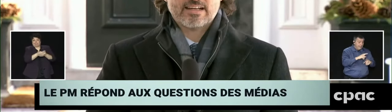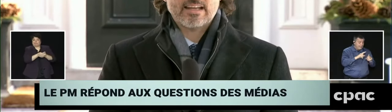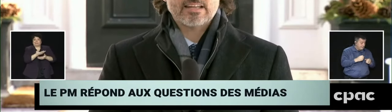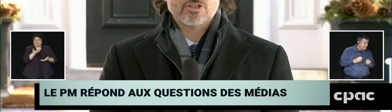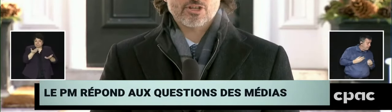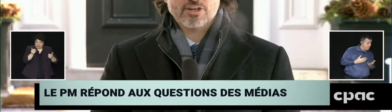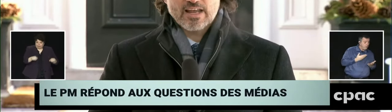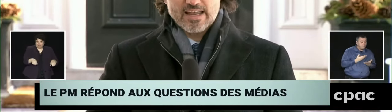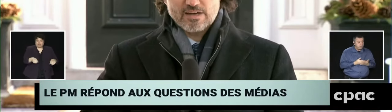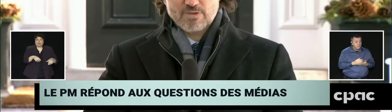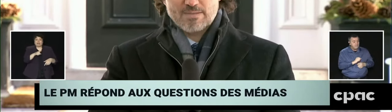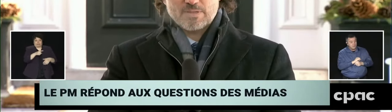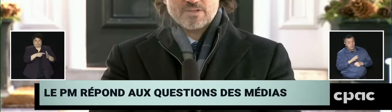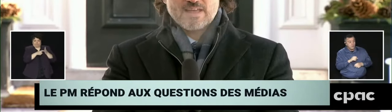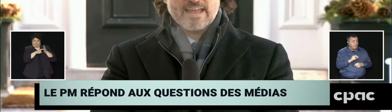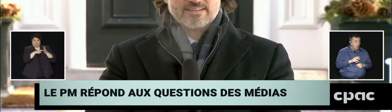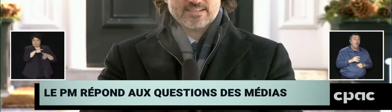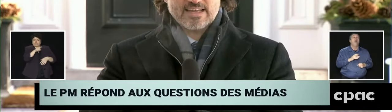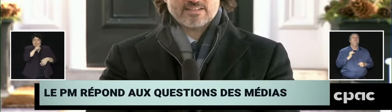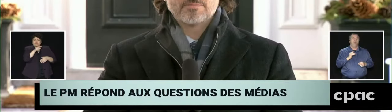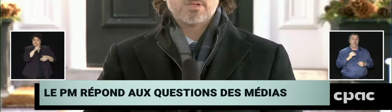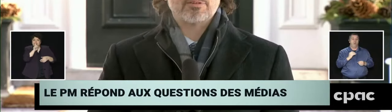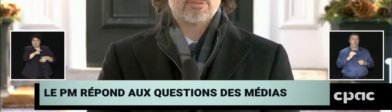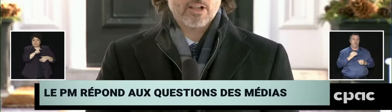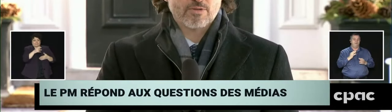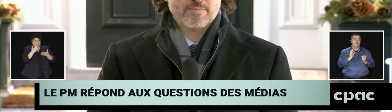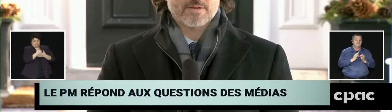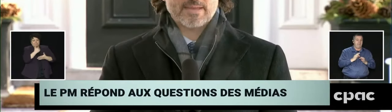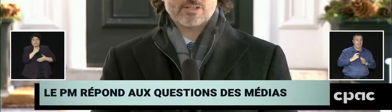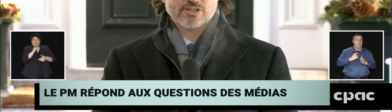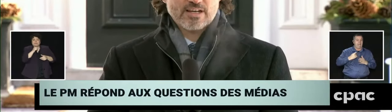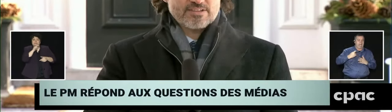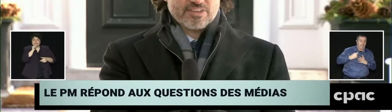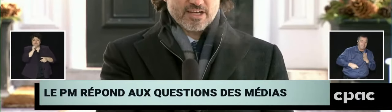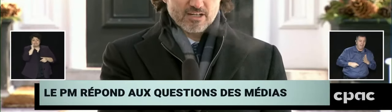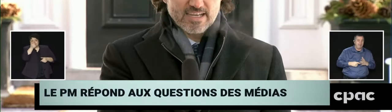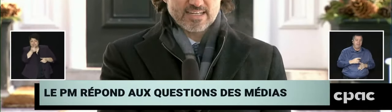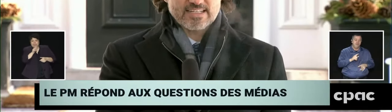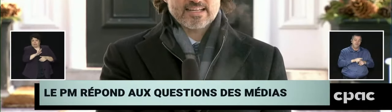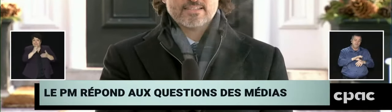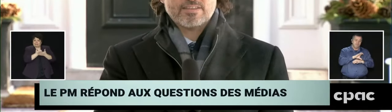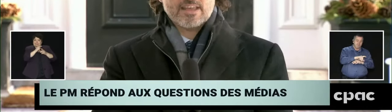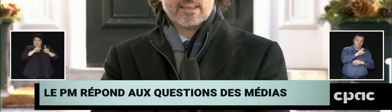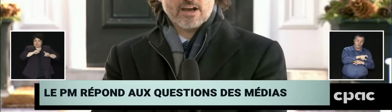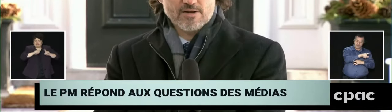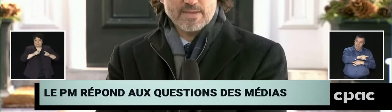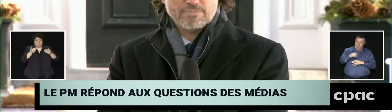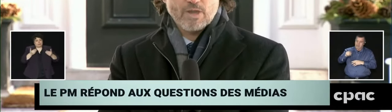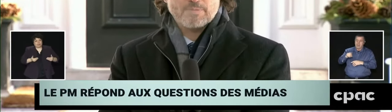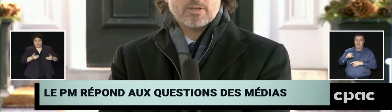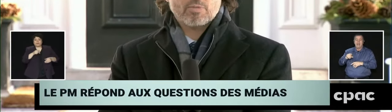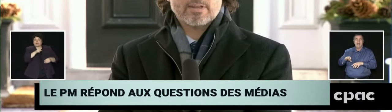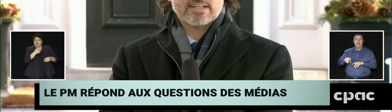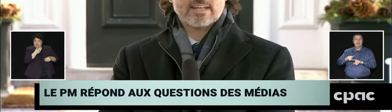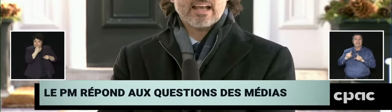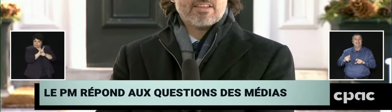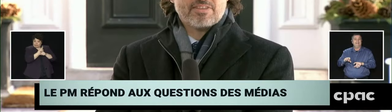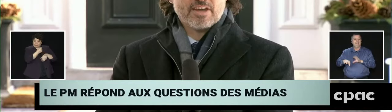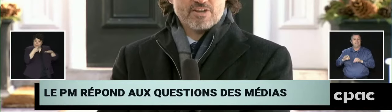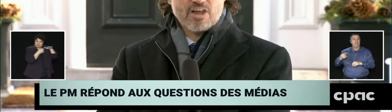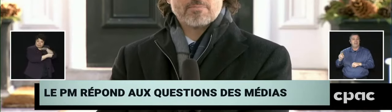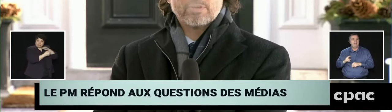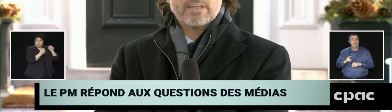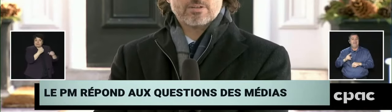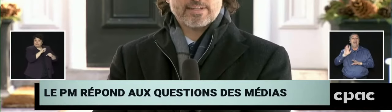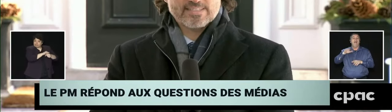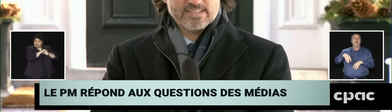and ensure a rapid and complete follow-up to make sure that they are getting tested, that they are being properly quarantined, that they